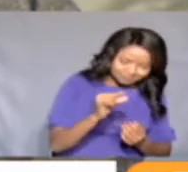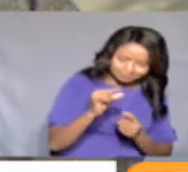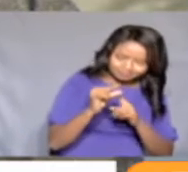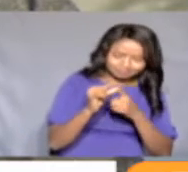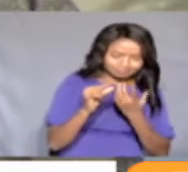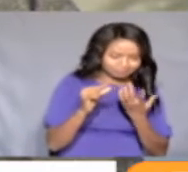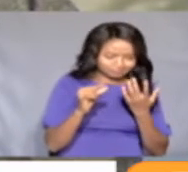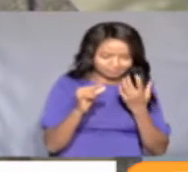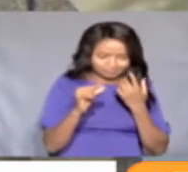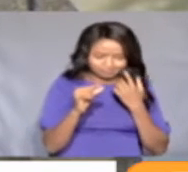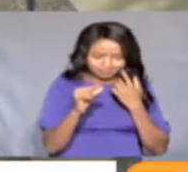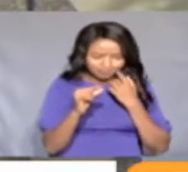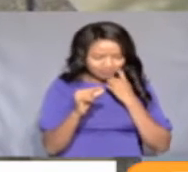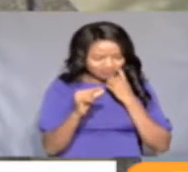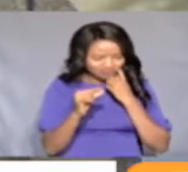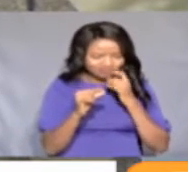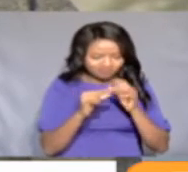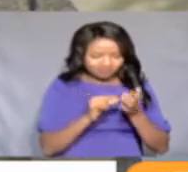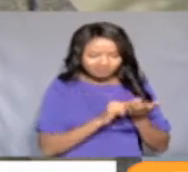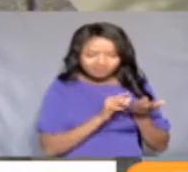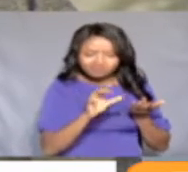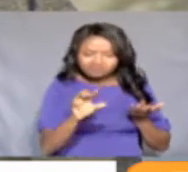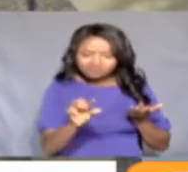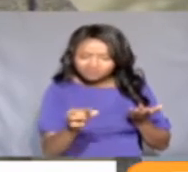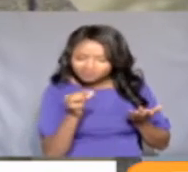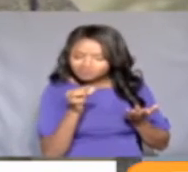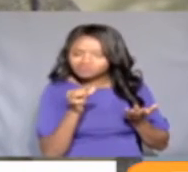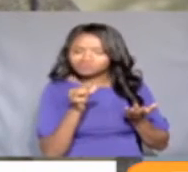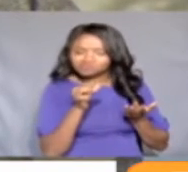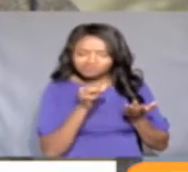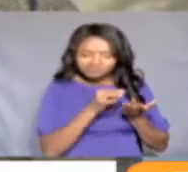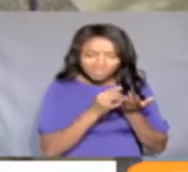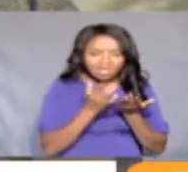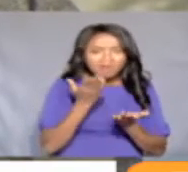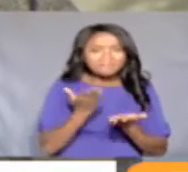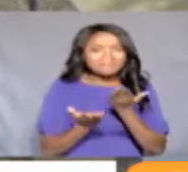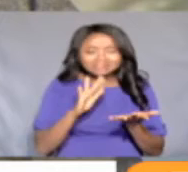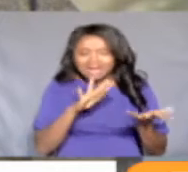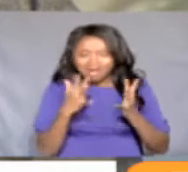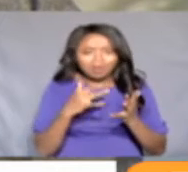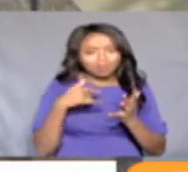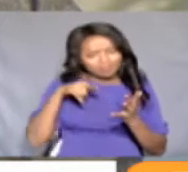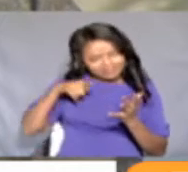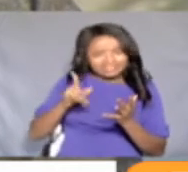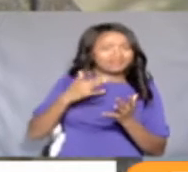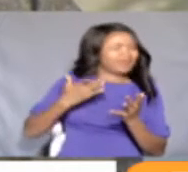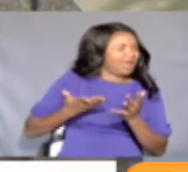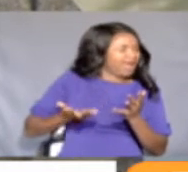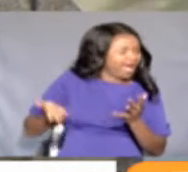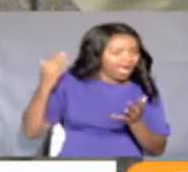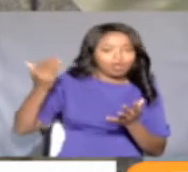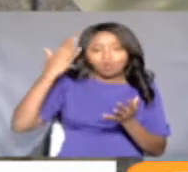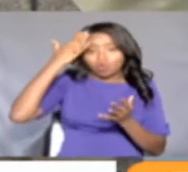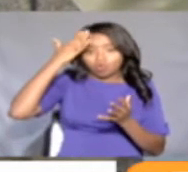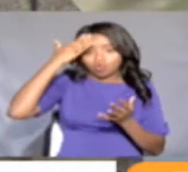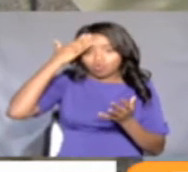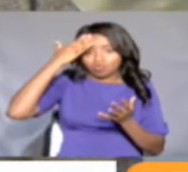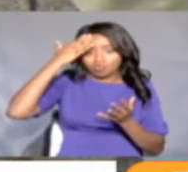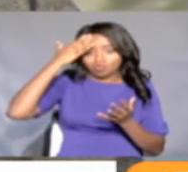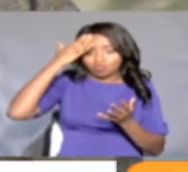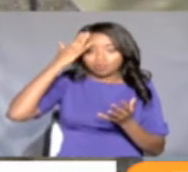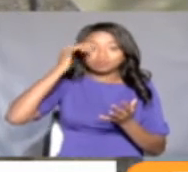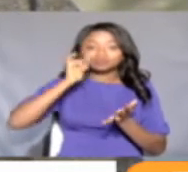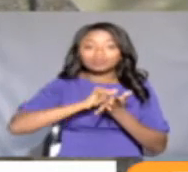okay, what to take, how much to measure. So from there, and that is why in Khemri